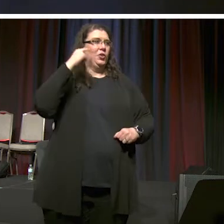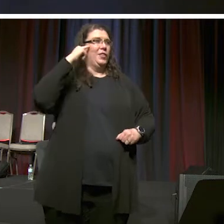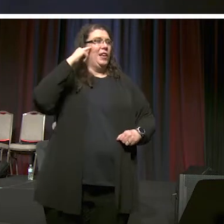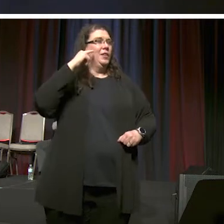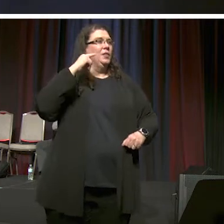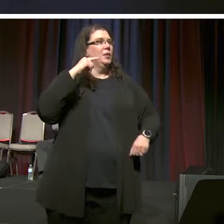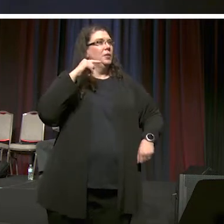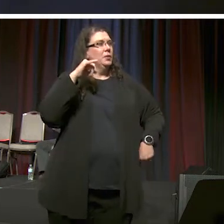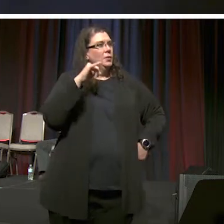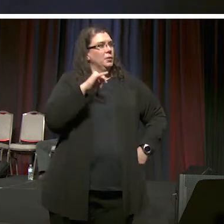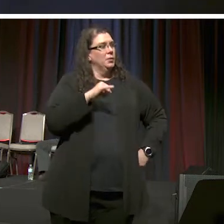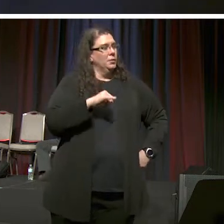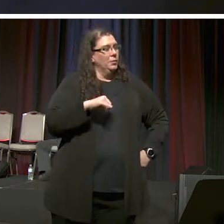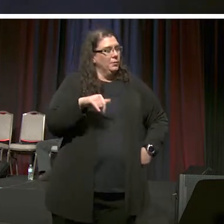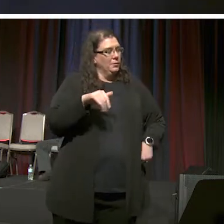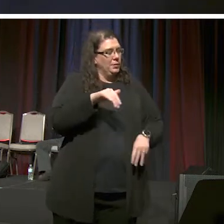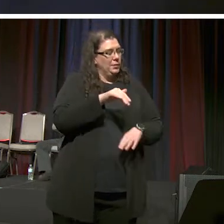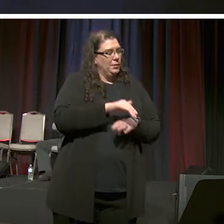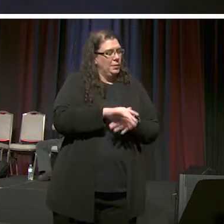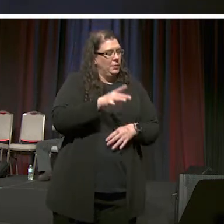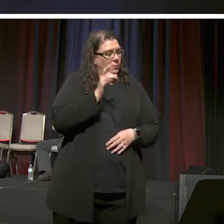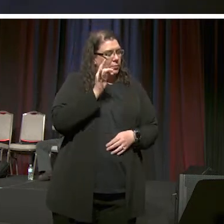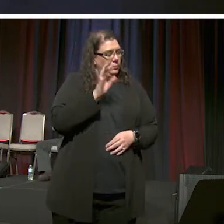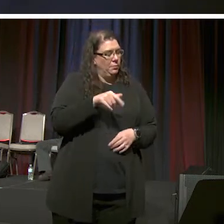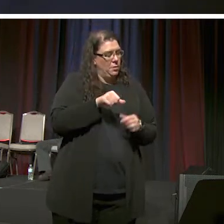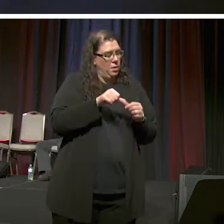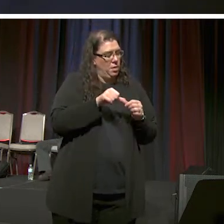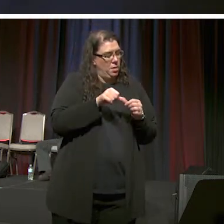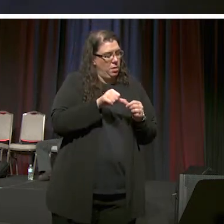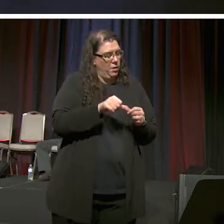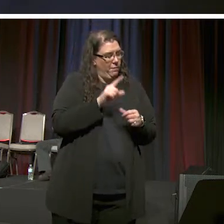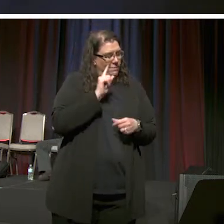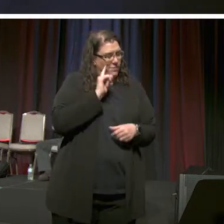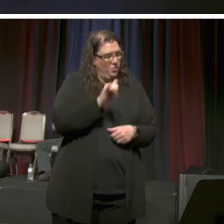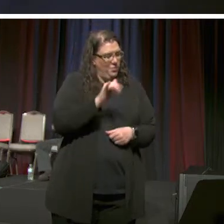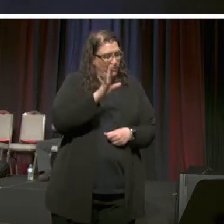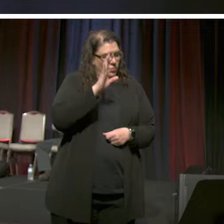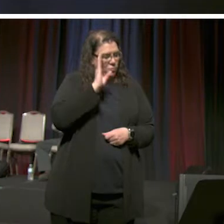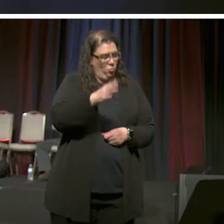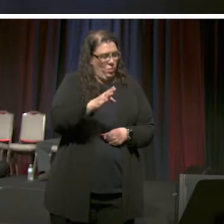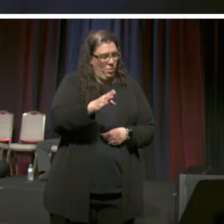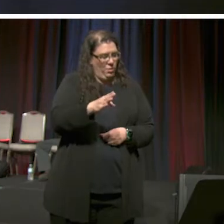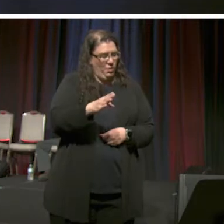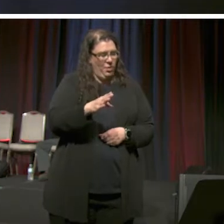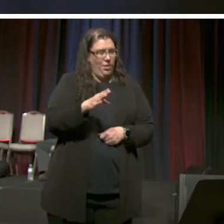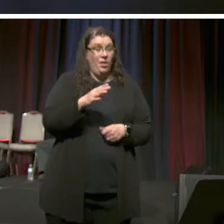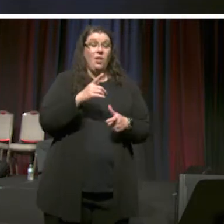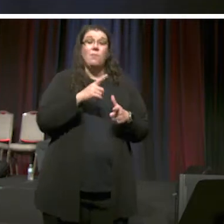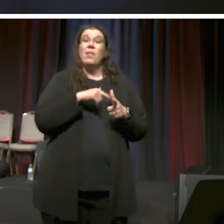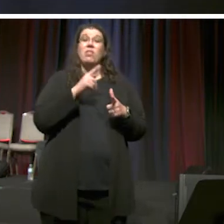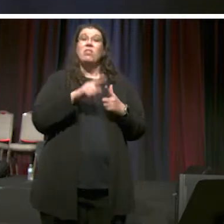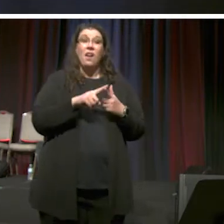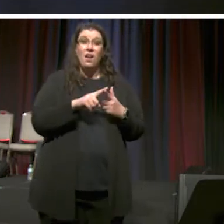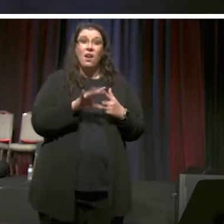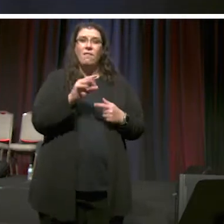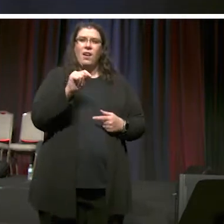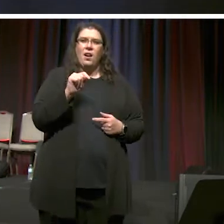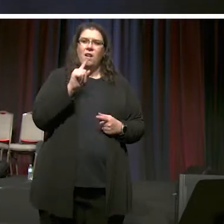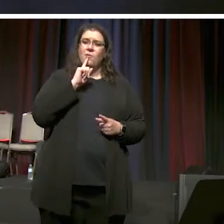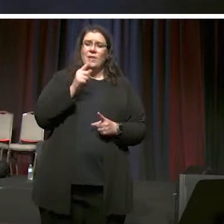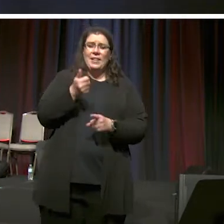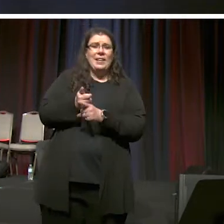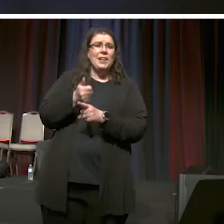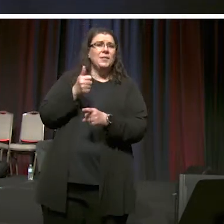is going to be a long night. And then she said, I discovered that Keith Boyette is